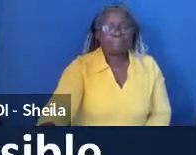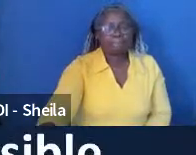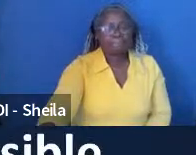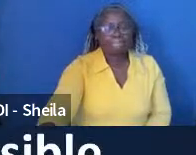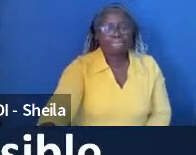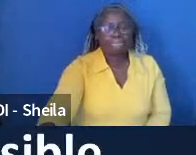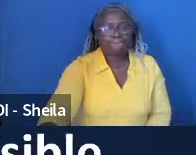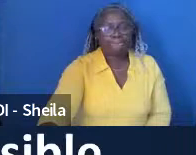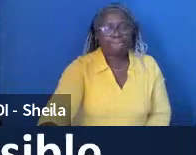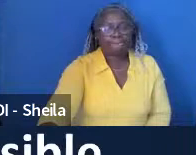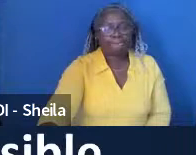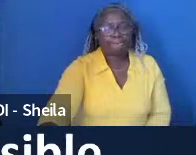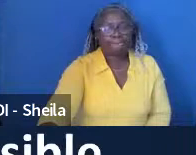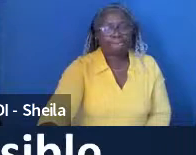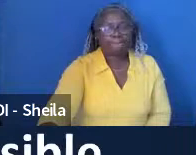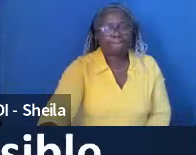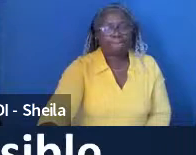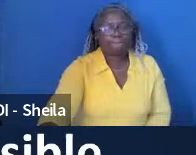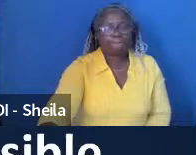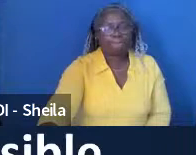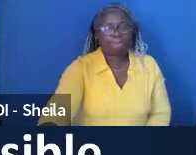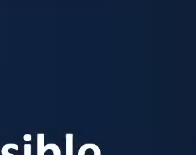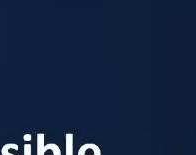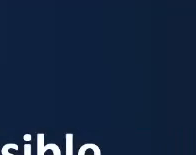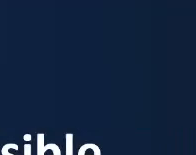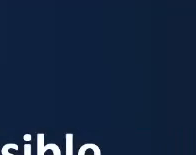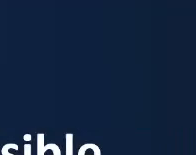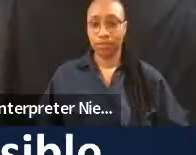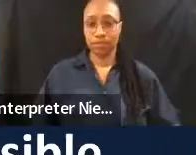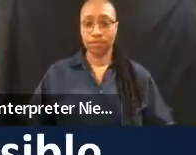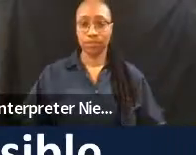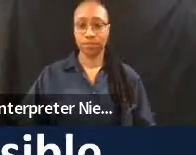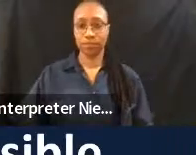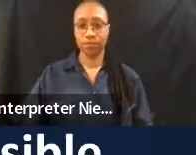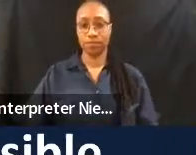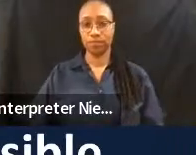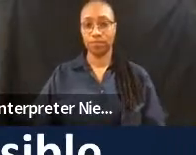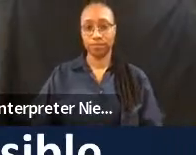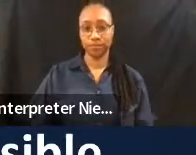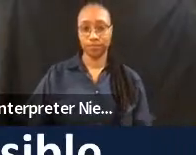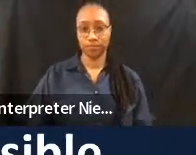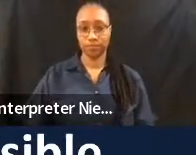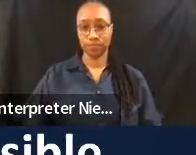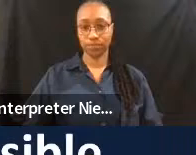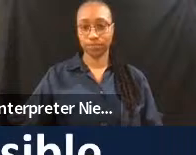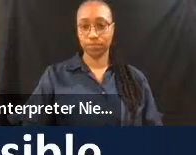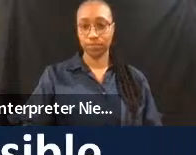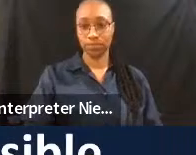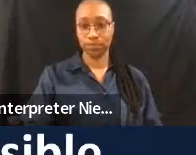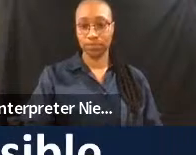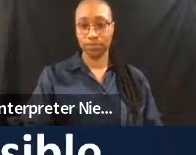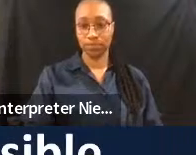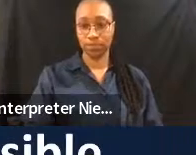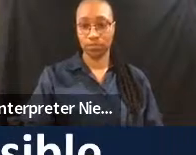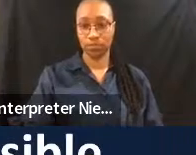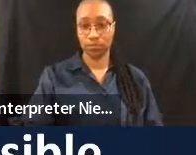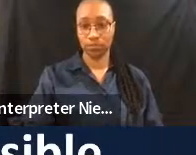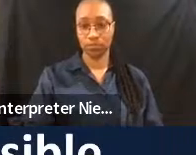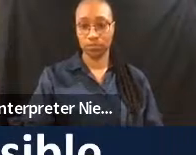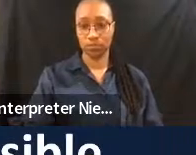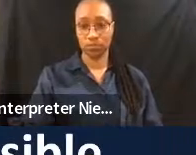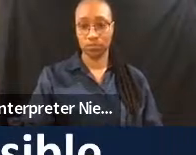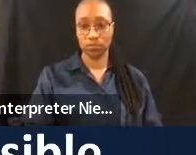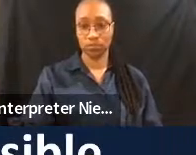Attorney Advisor at the National Council on Disability, an independent federal agency charged with advising